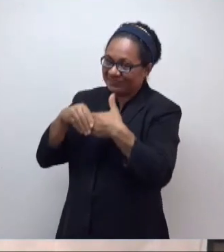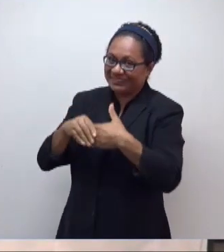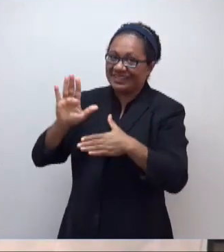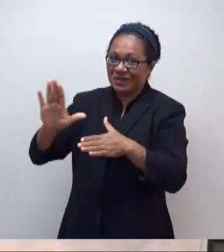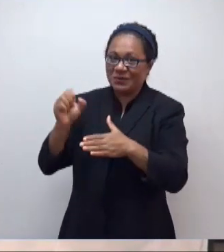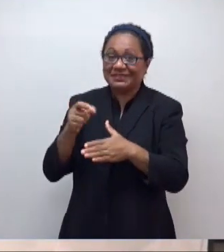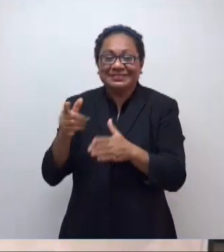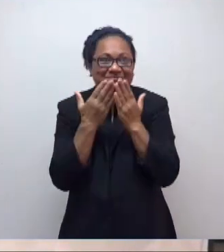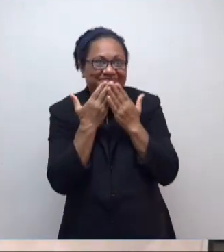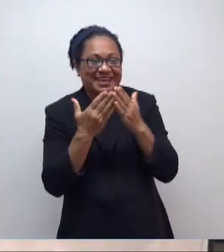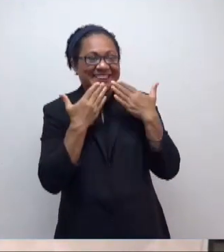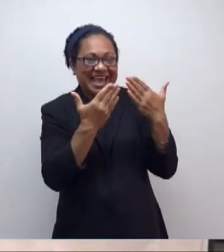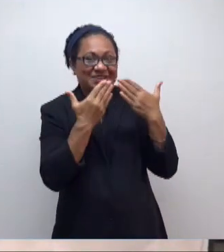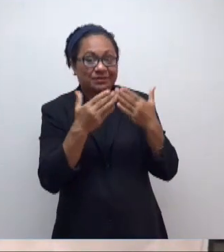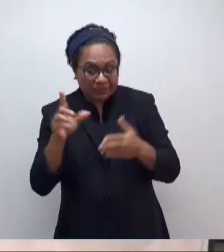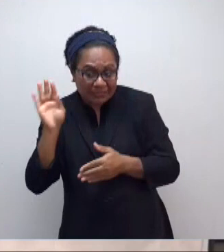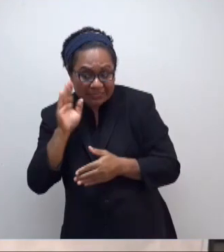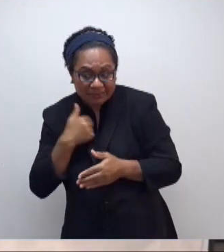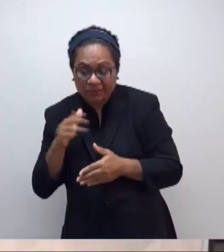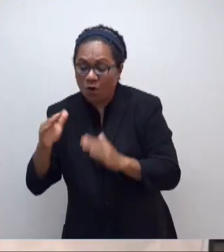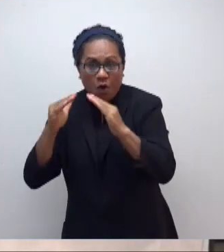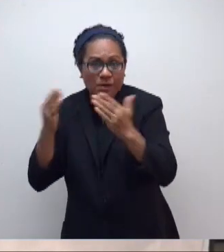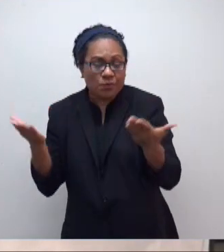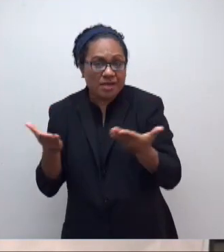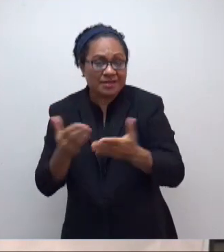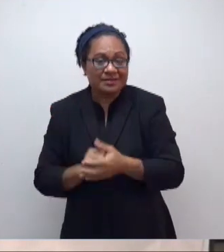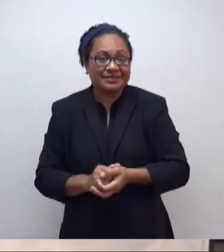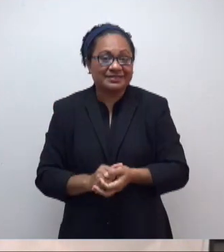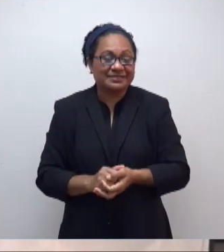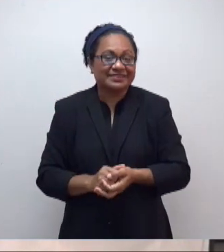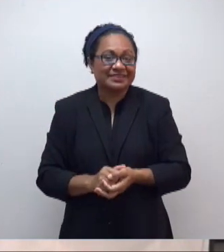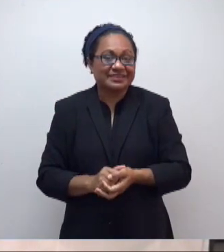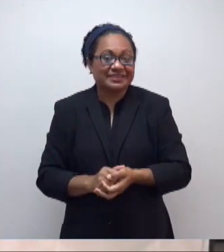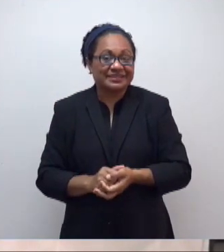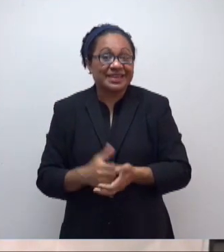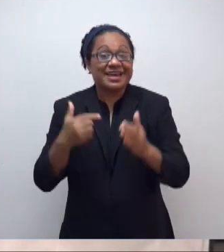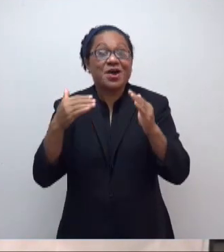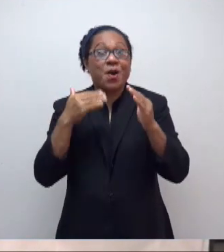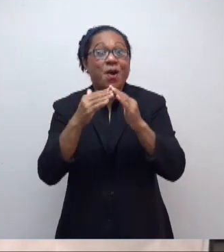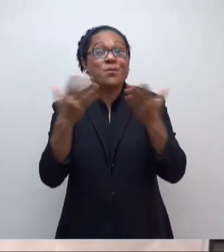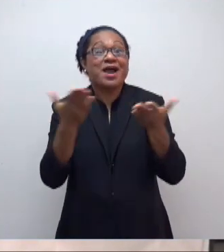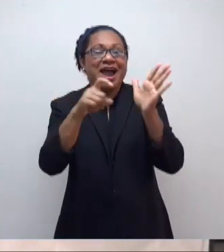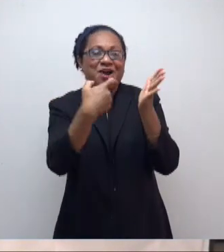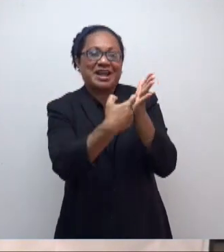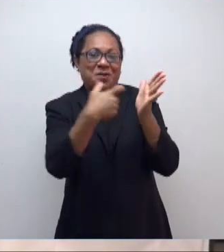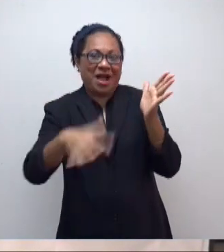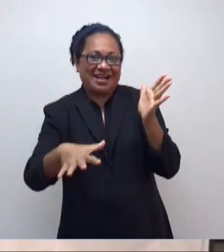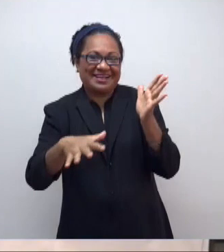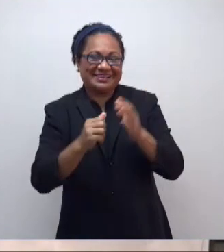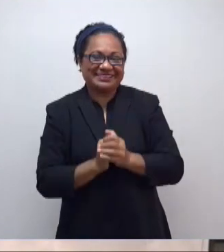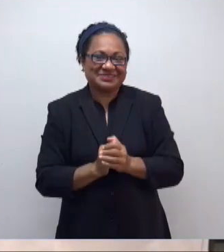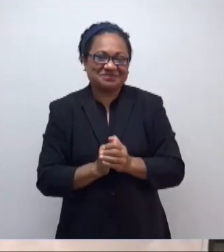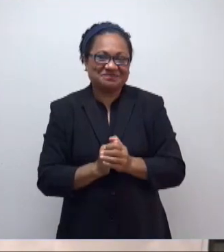Thank you. You can hear me. Where do you live? In Rewanga. Rewanga.